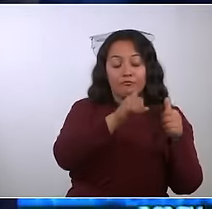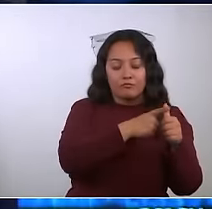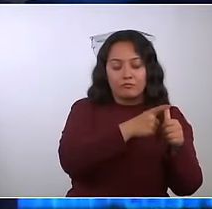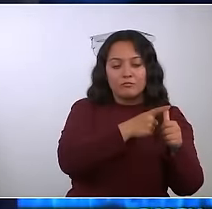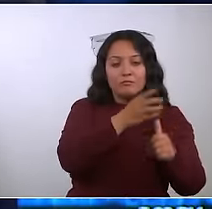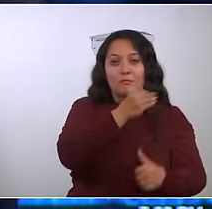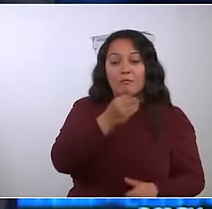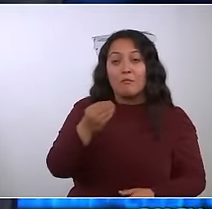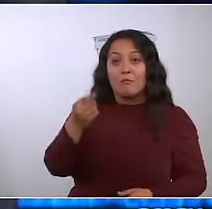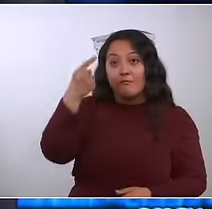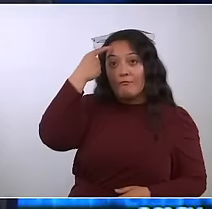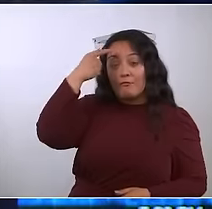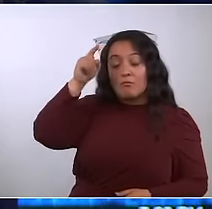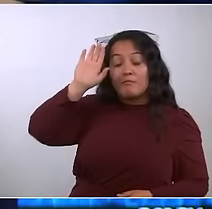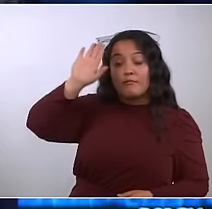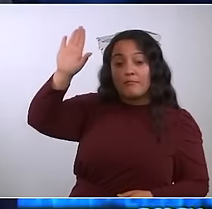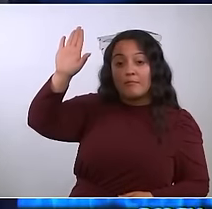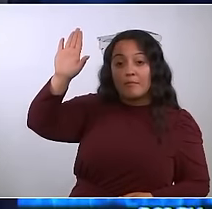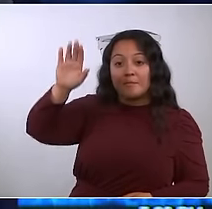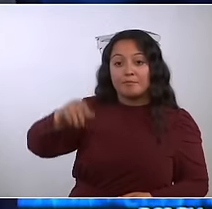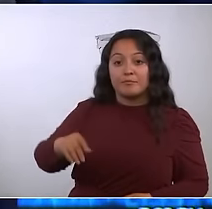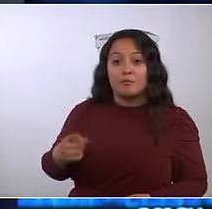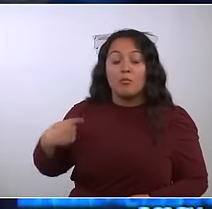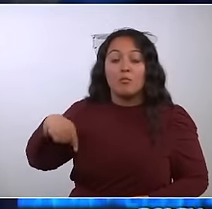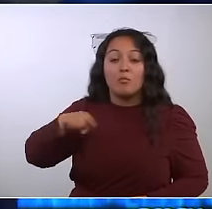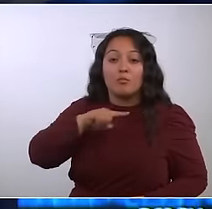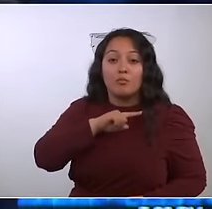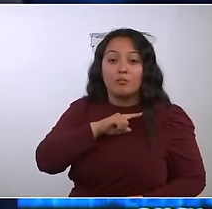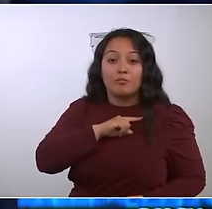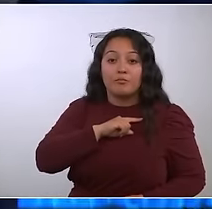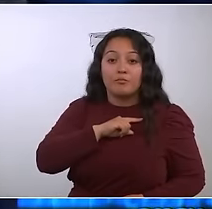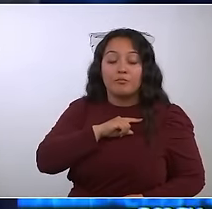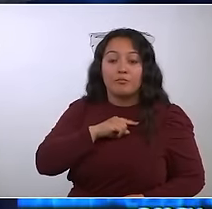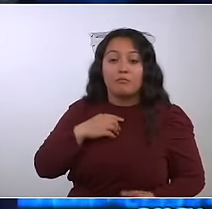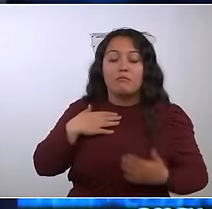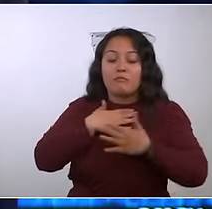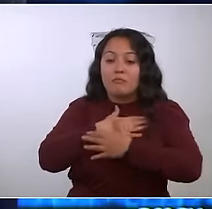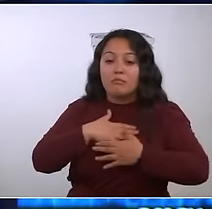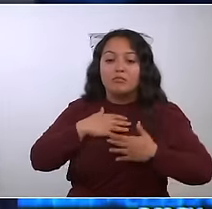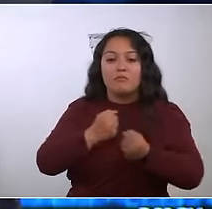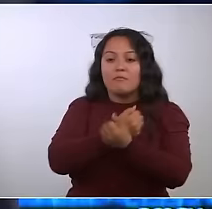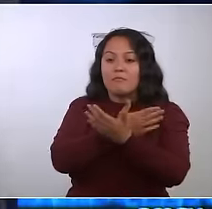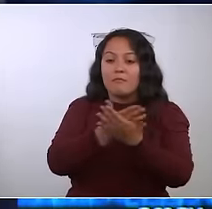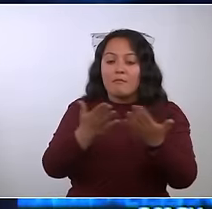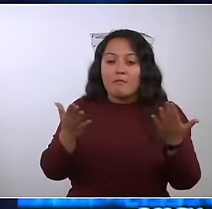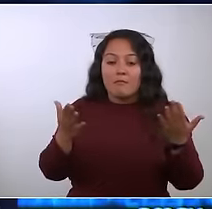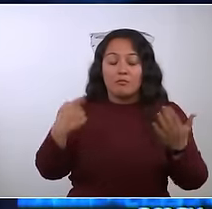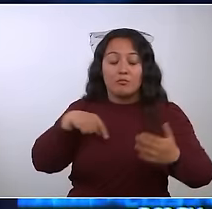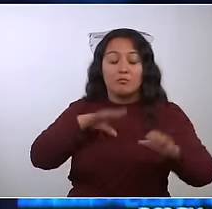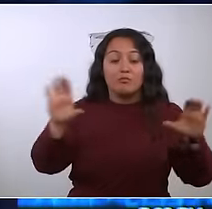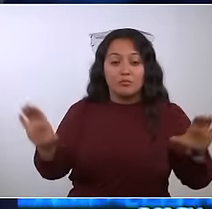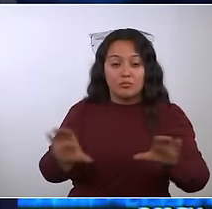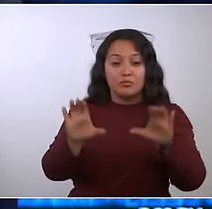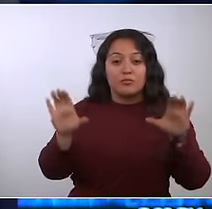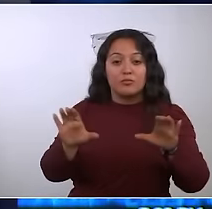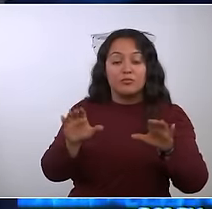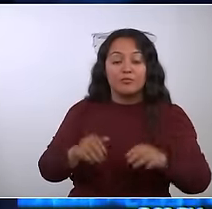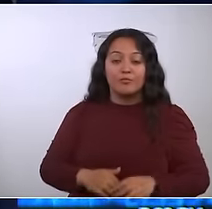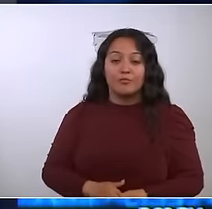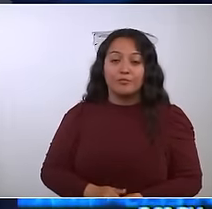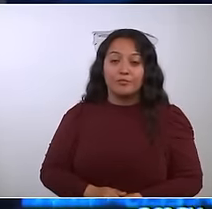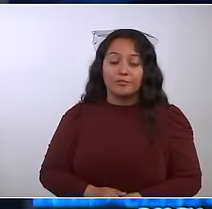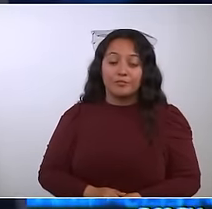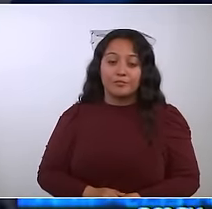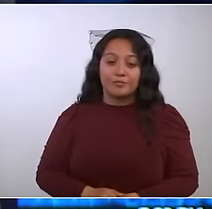él, and to him, él es, he para is disfrutar todo lo que estamos haciendo the one who en enjoys este lugar. All we're doing in this